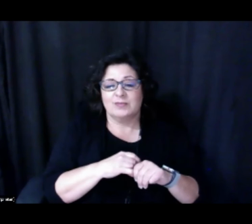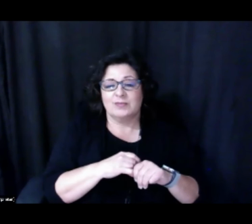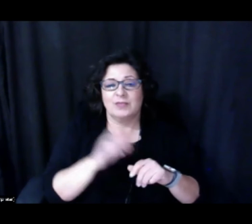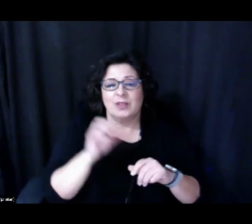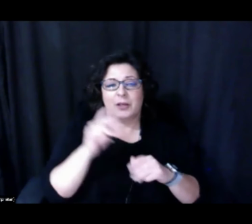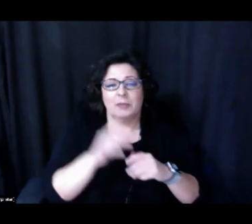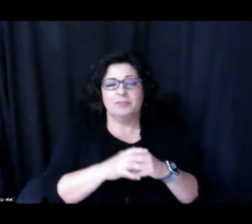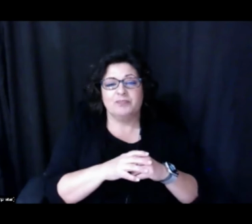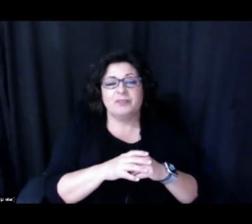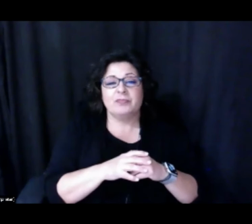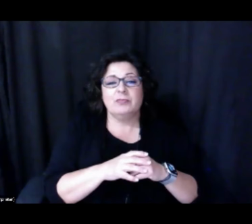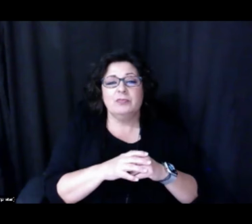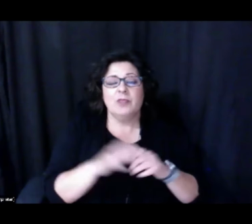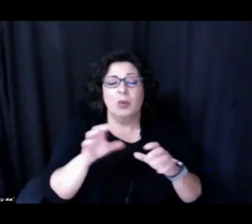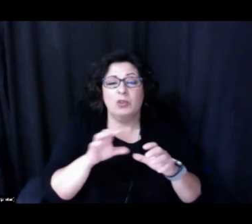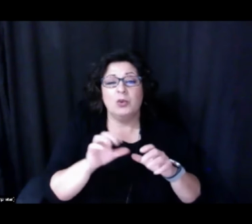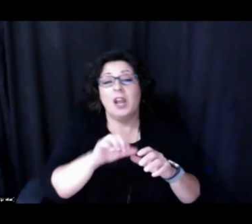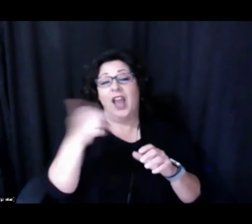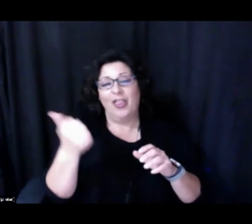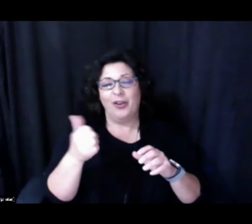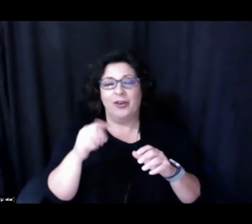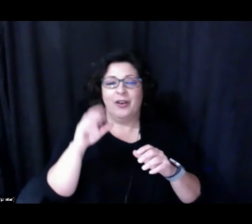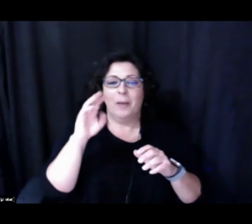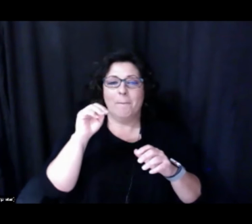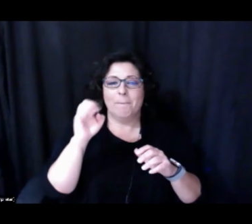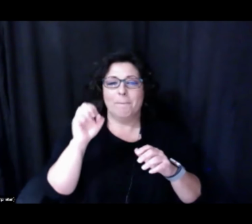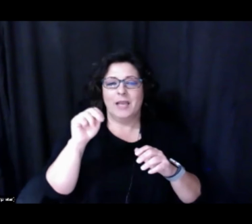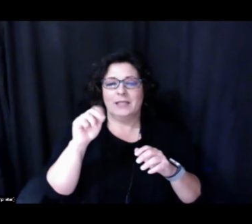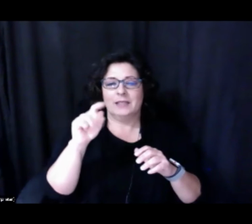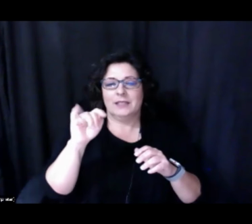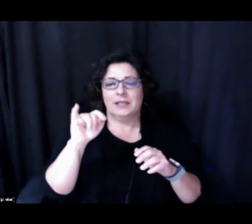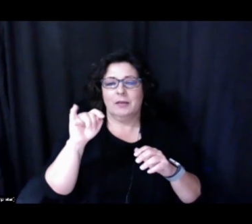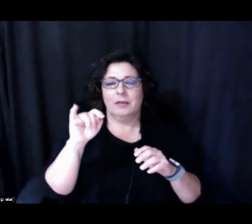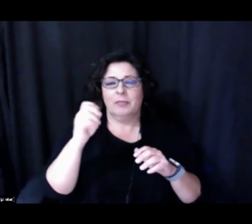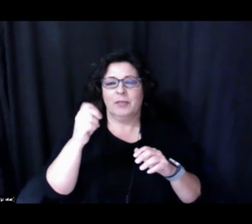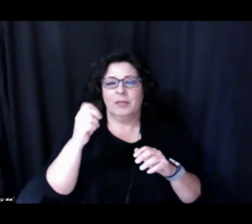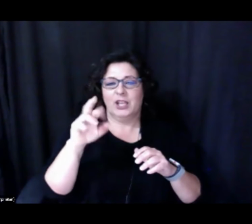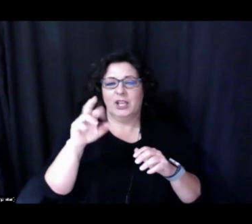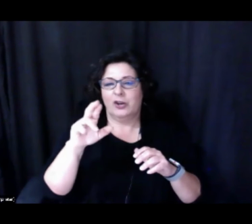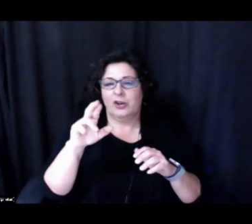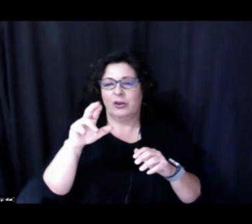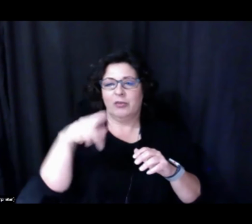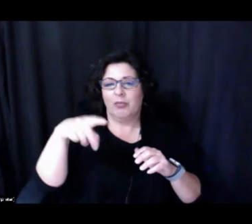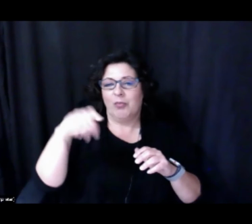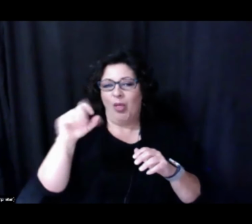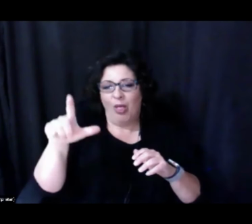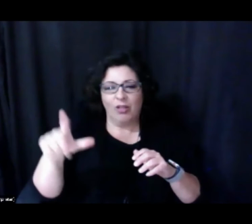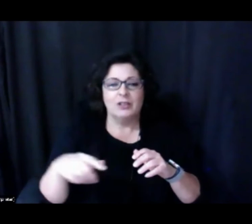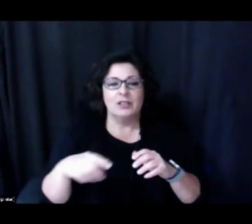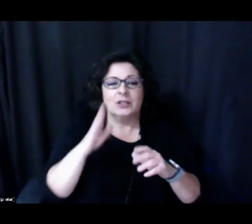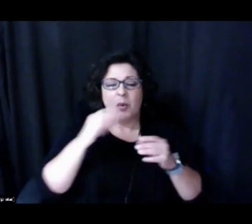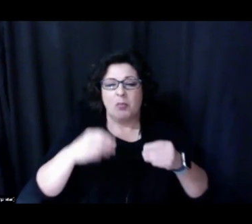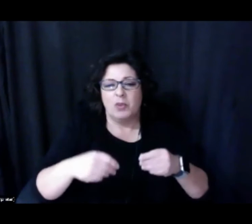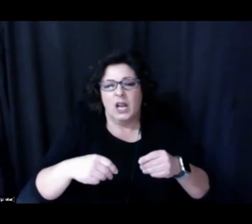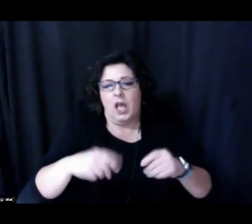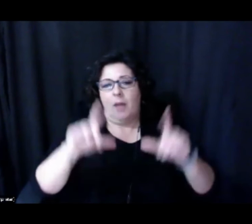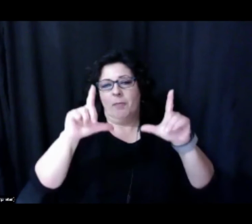Okay, so we're going to do another Mentimeter, and let me bring it up for us.